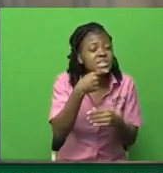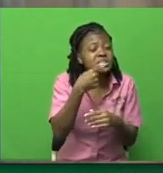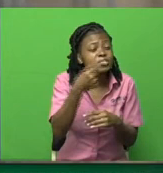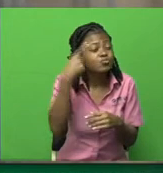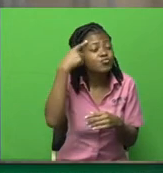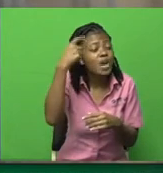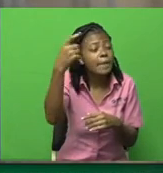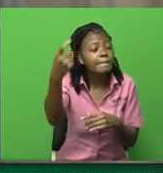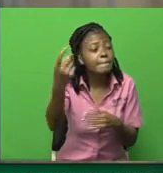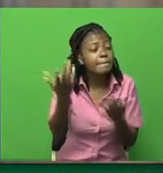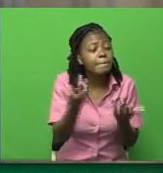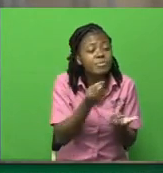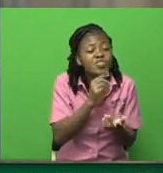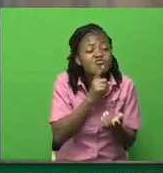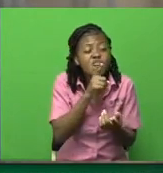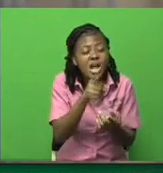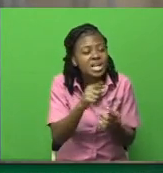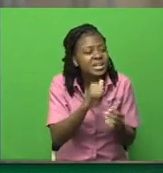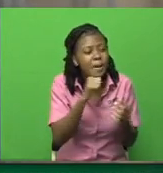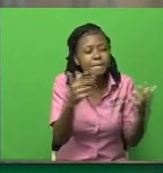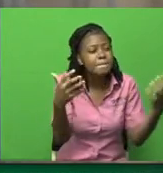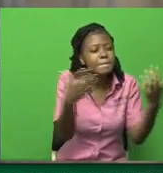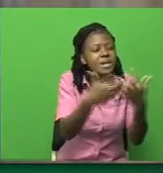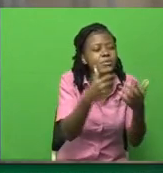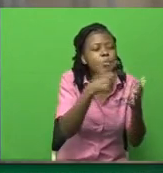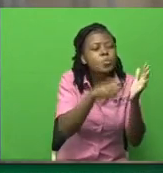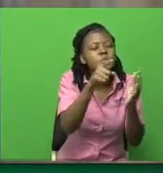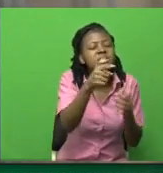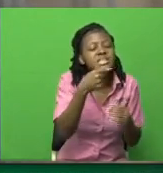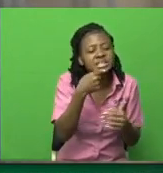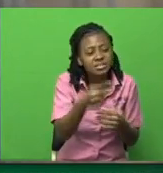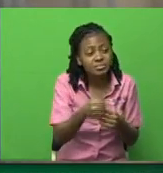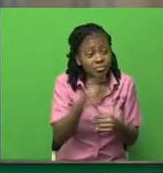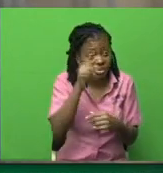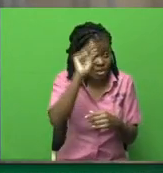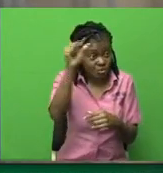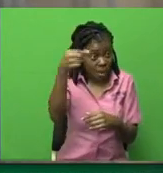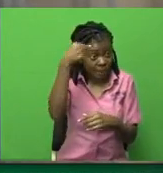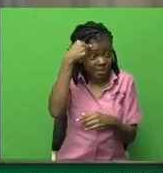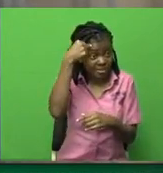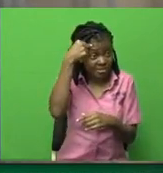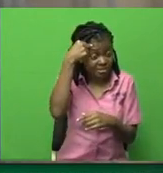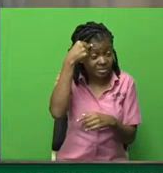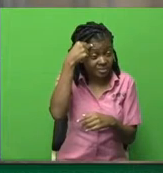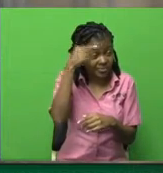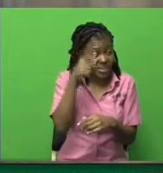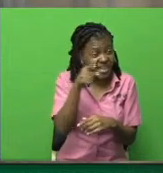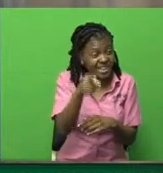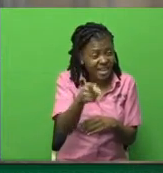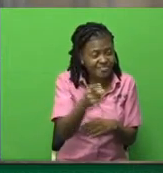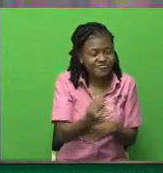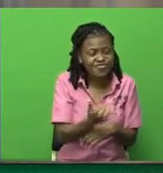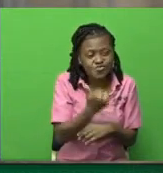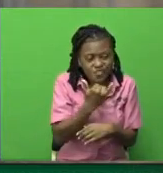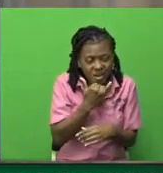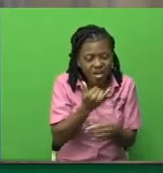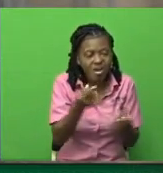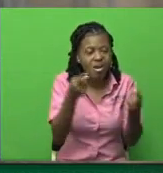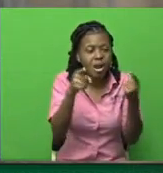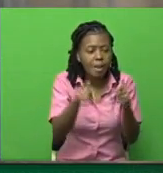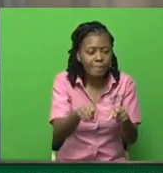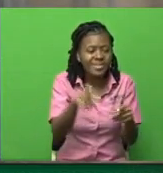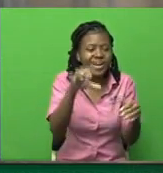the unfortunate reality is that this government has a facilitated a decline of natural gas production and you know why